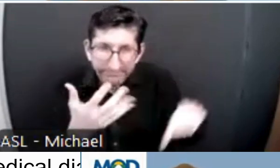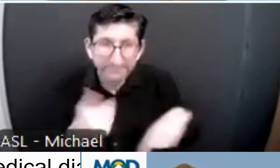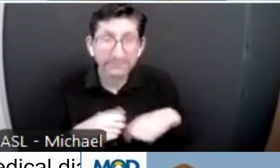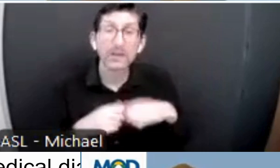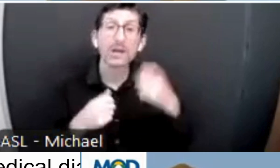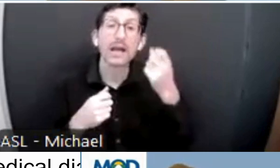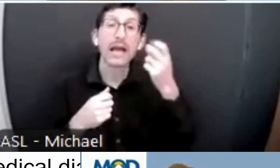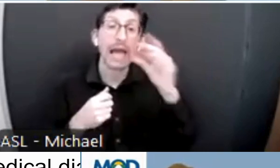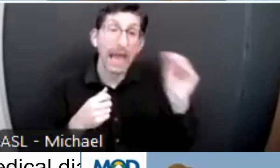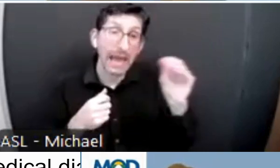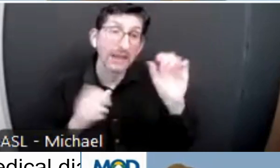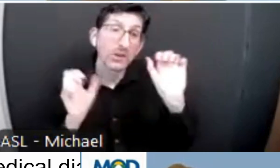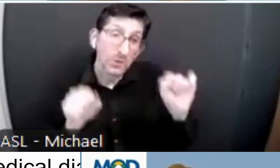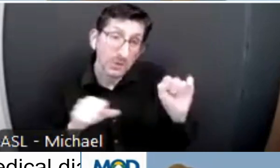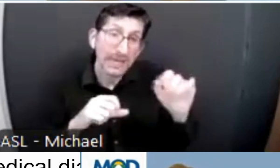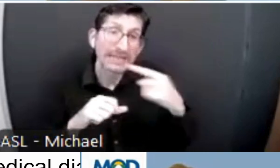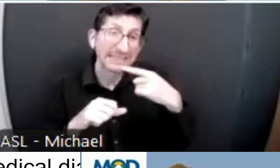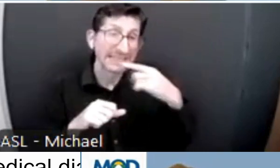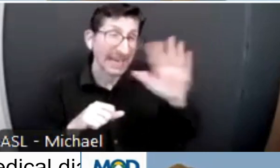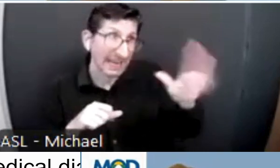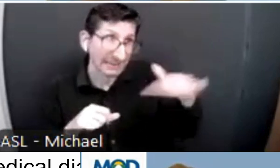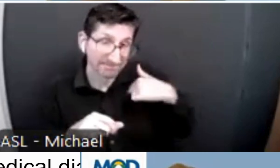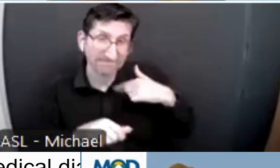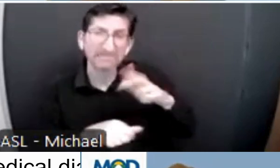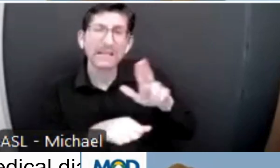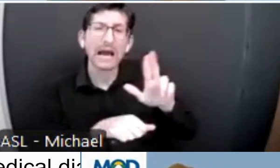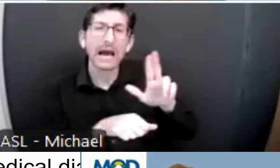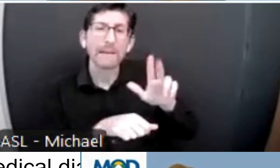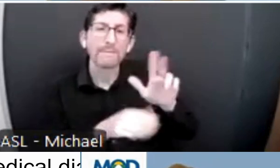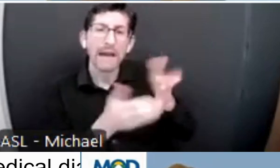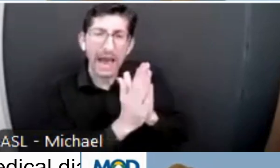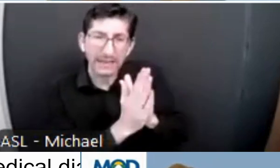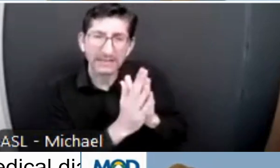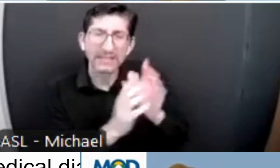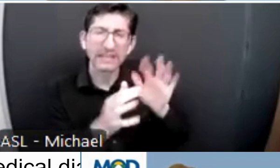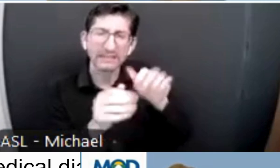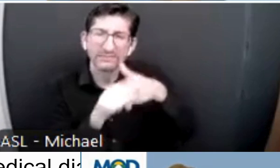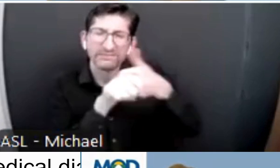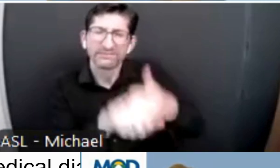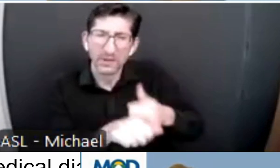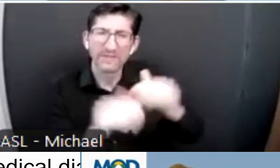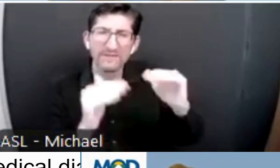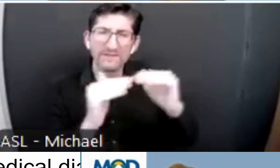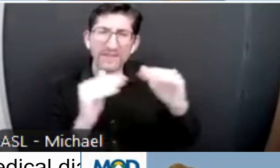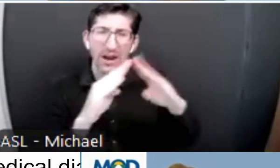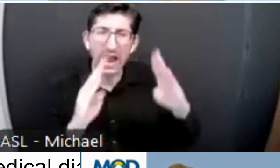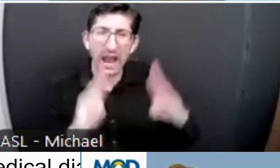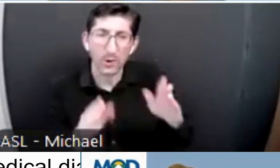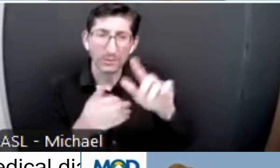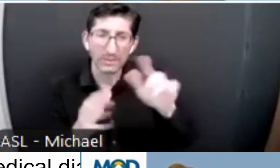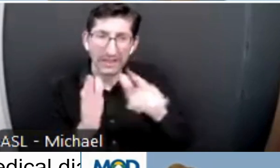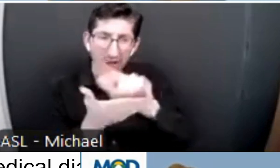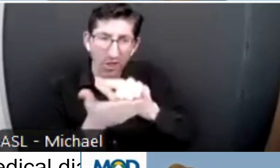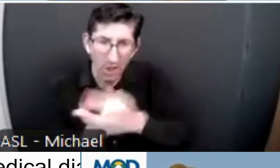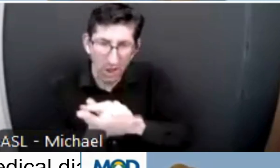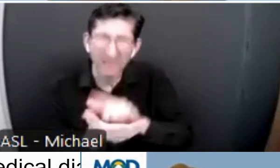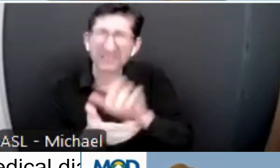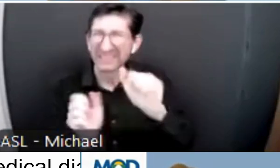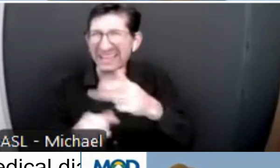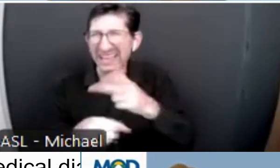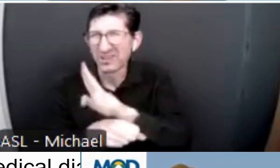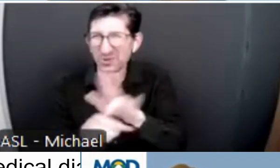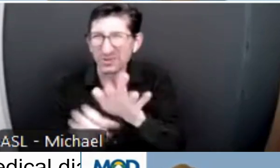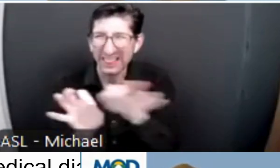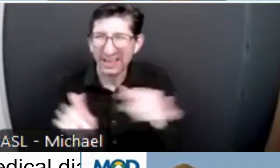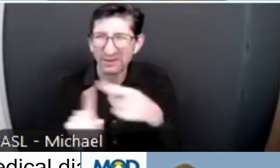choose to mention that you're making your accommodation or modification request under fair housing laws and borrow language from that, that